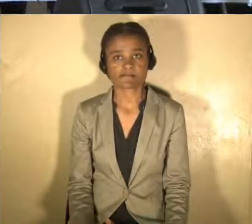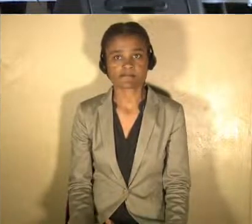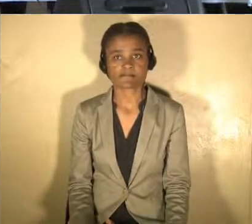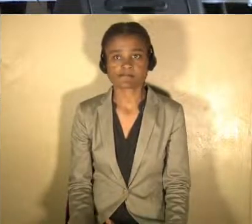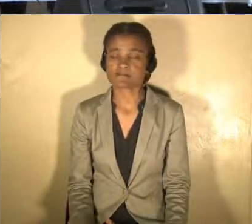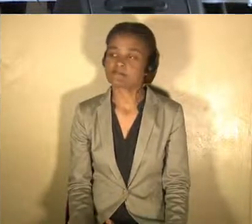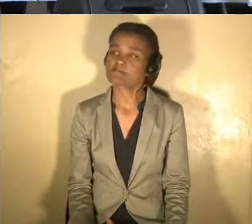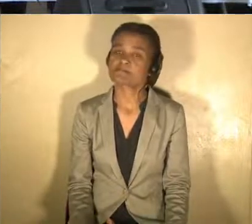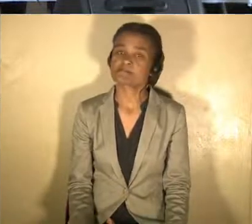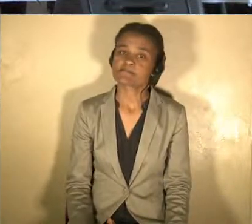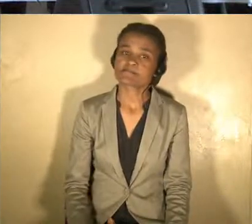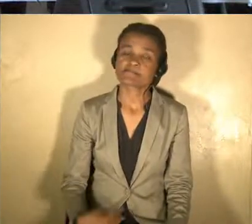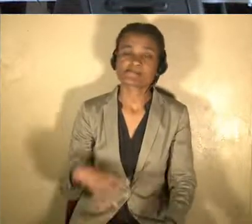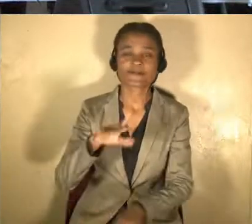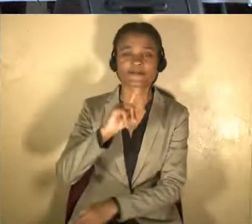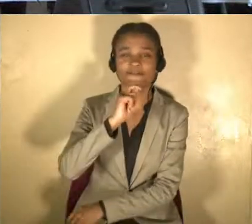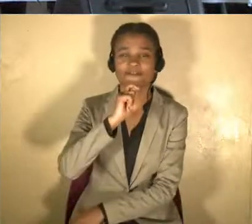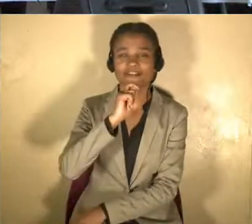Good morning.